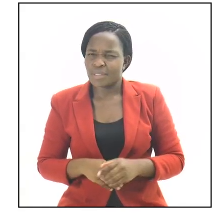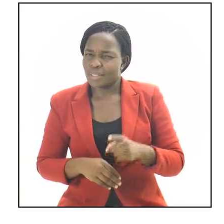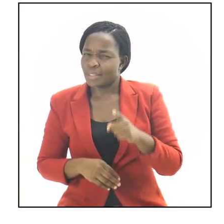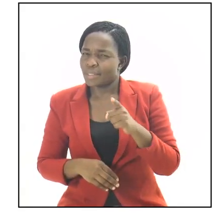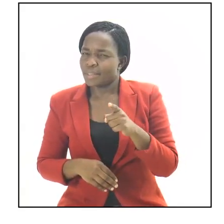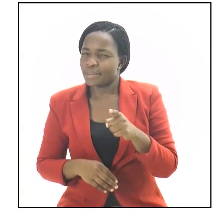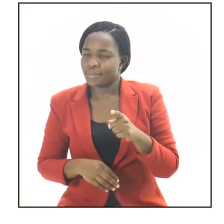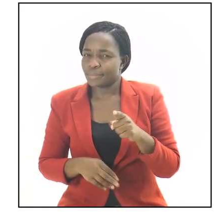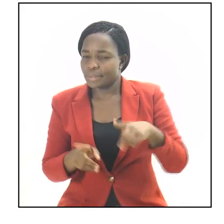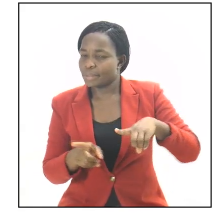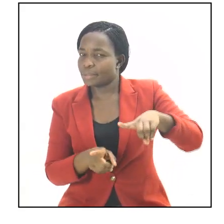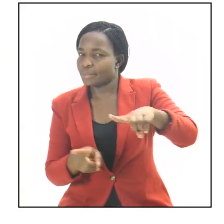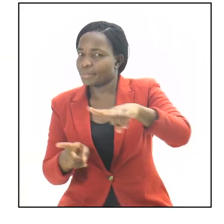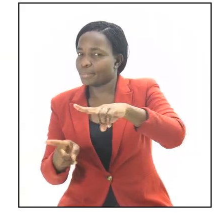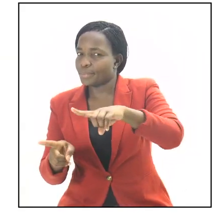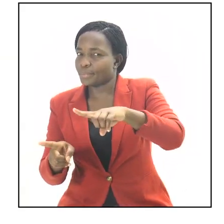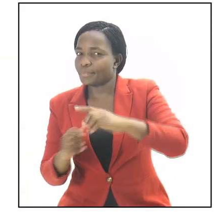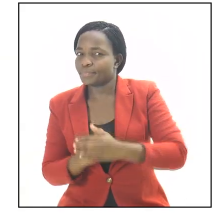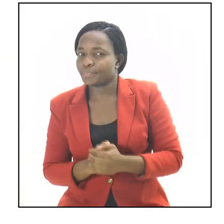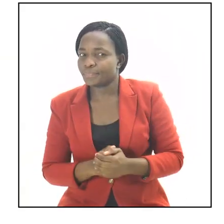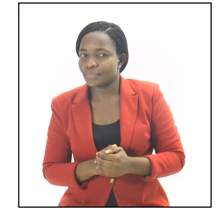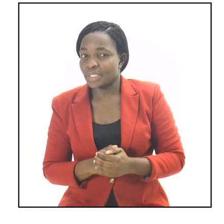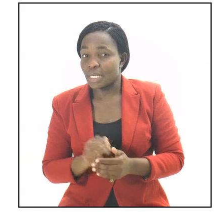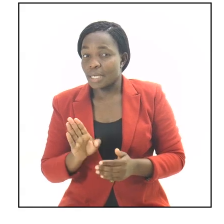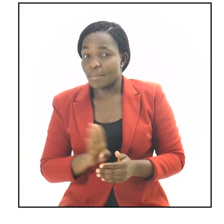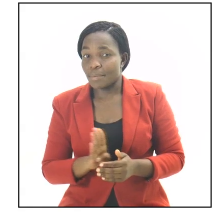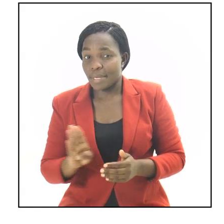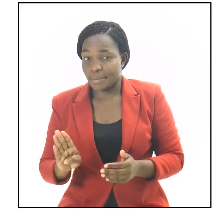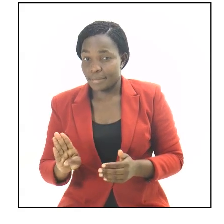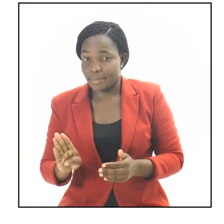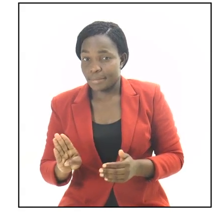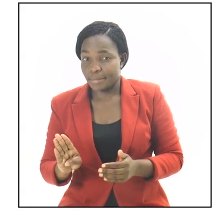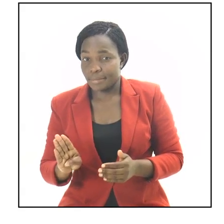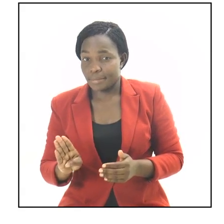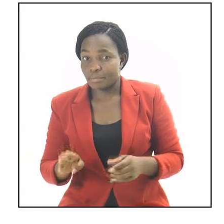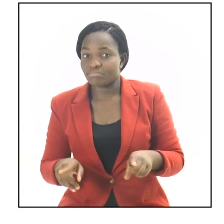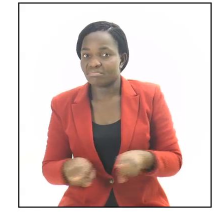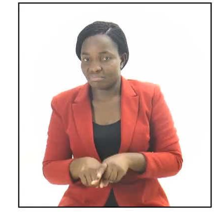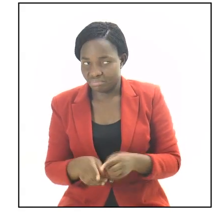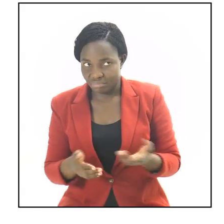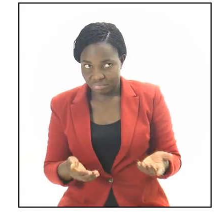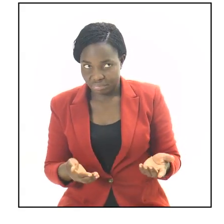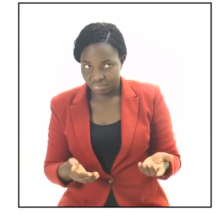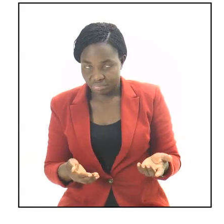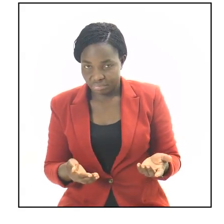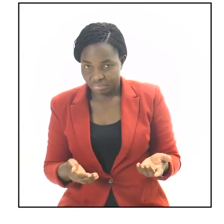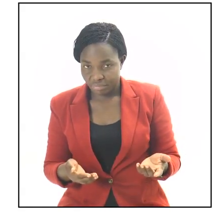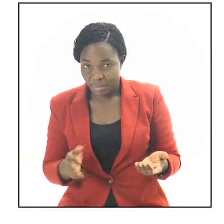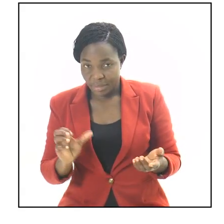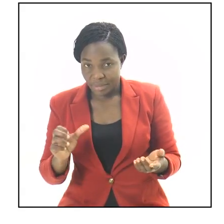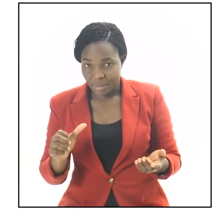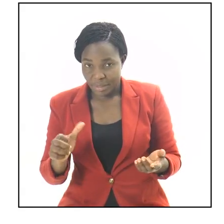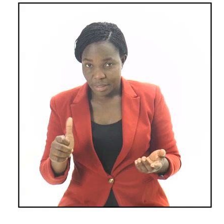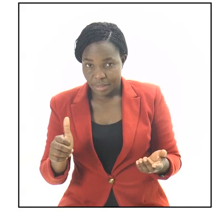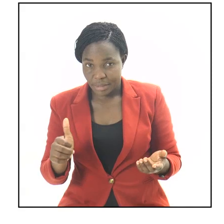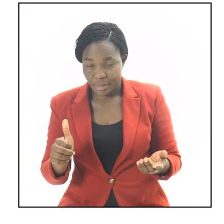glued onto the paper, the base or length is the same, but the other two sides